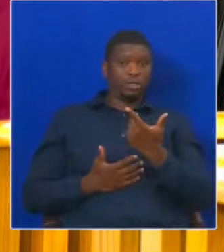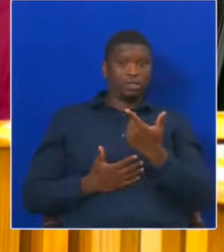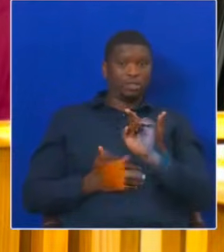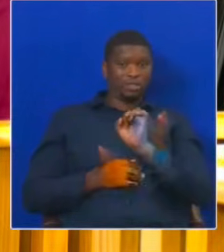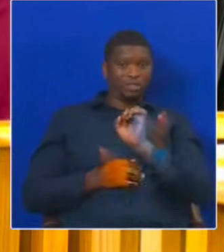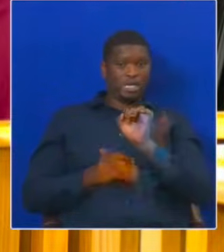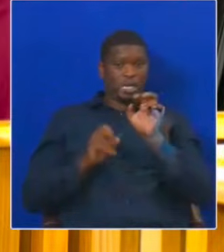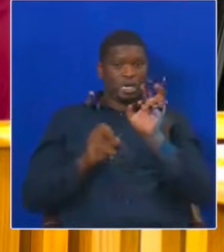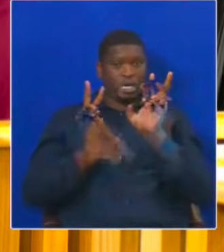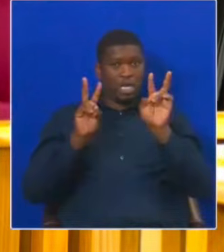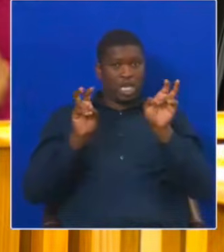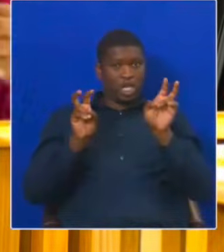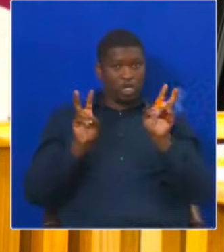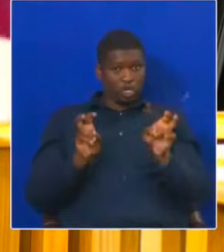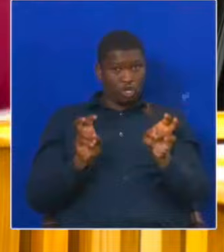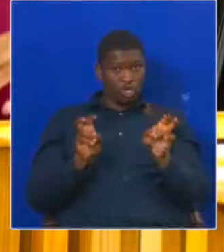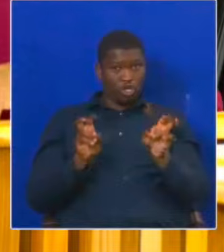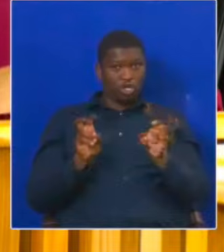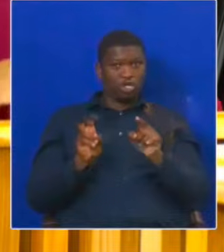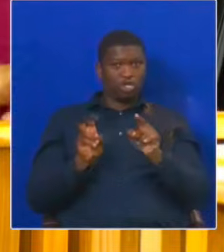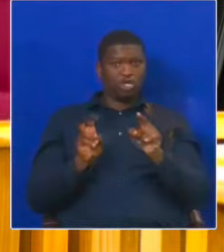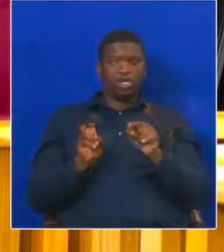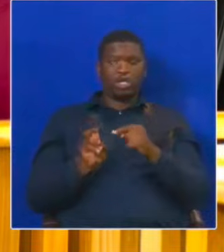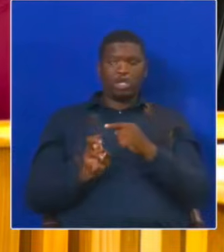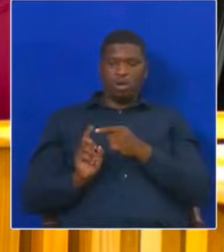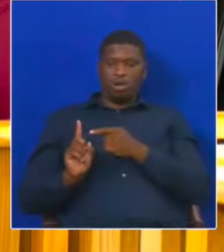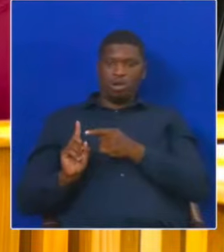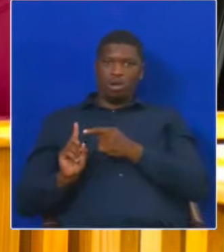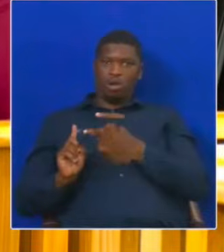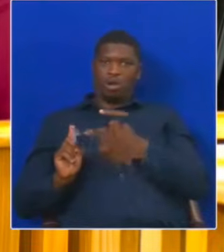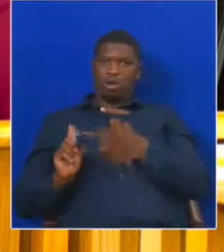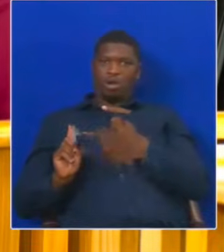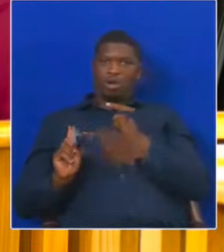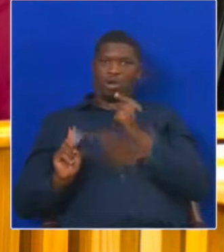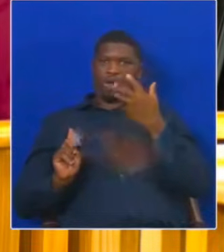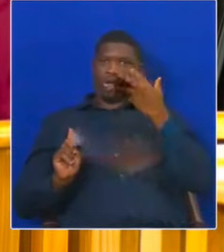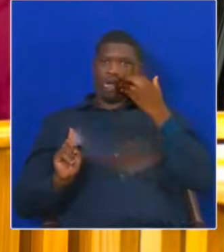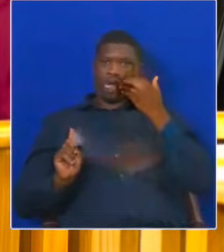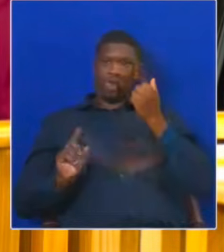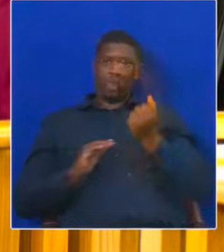been withdrawn from High Court.